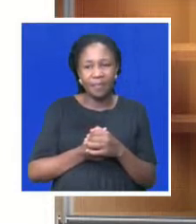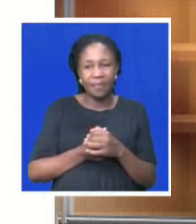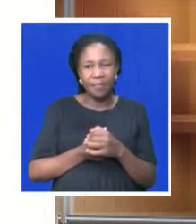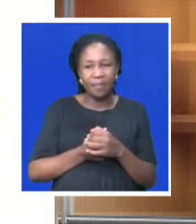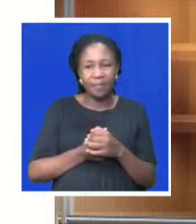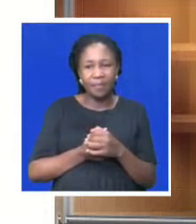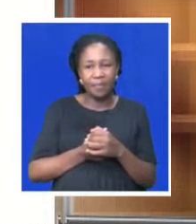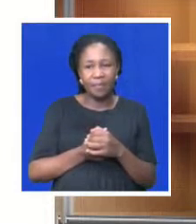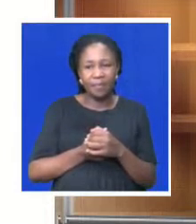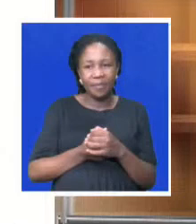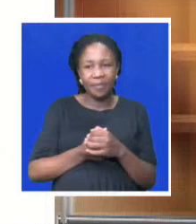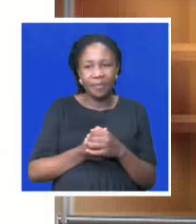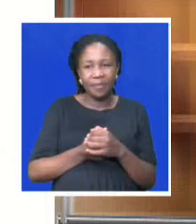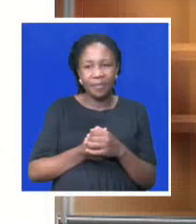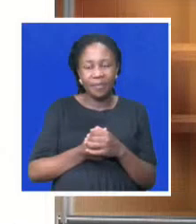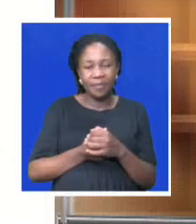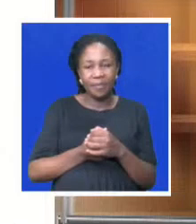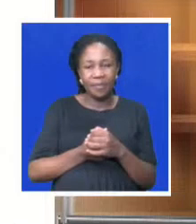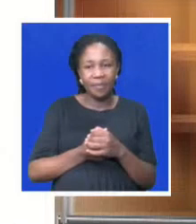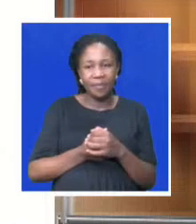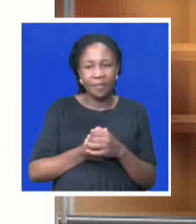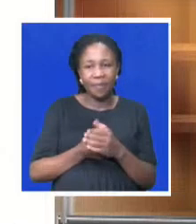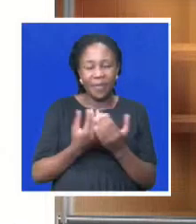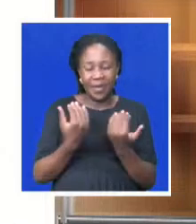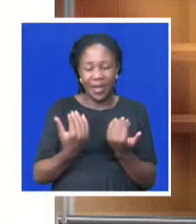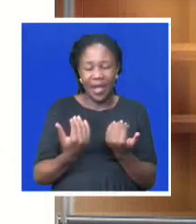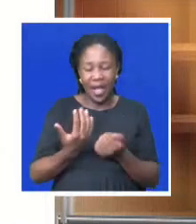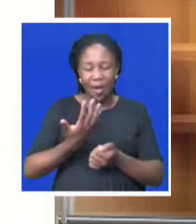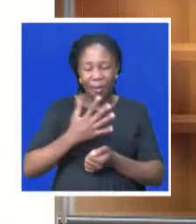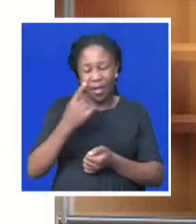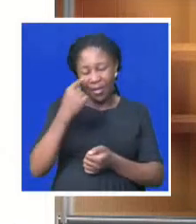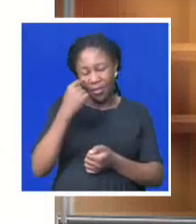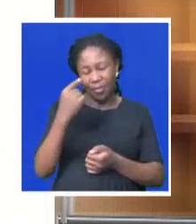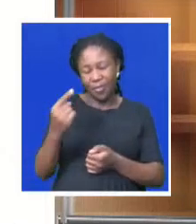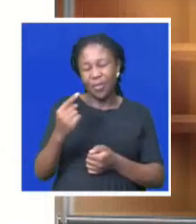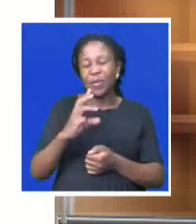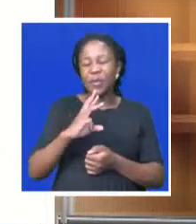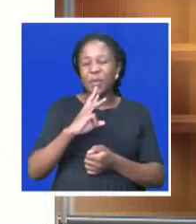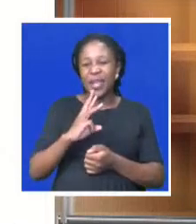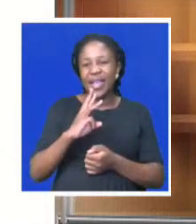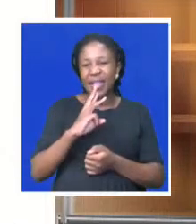Look for words that appeals to the senses, dear Lena, at home.